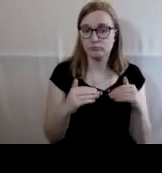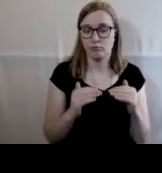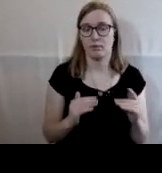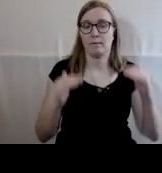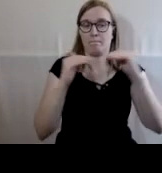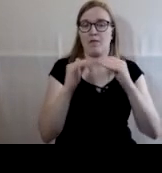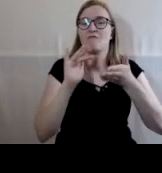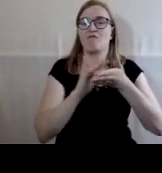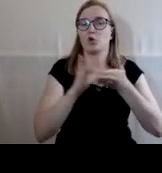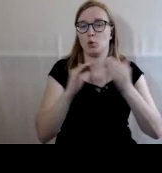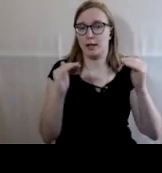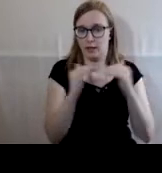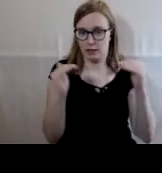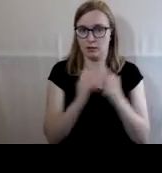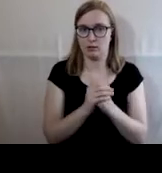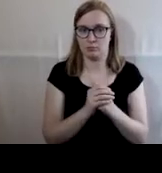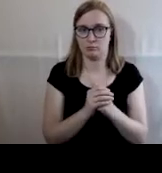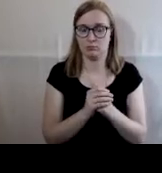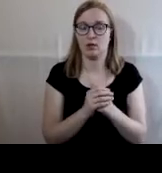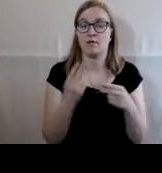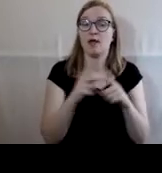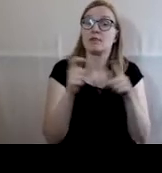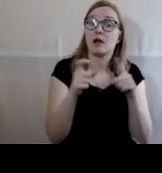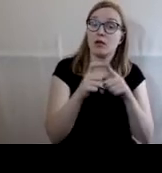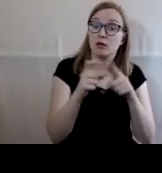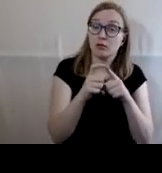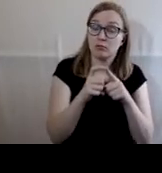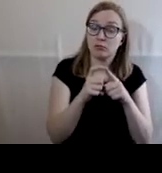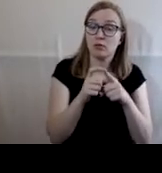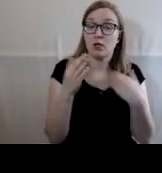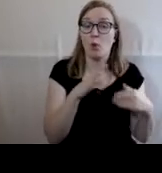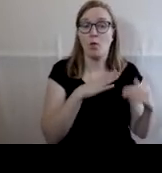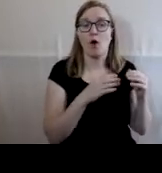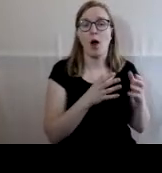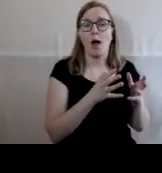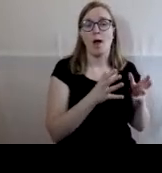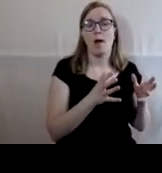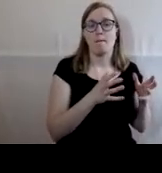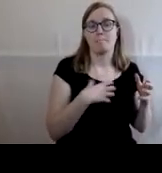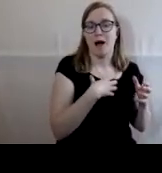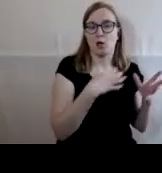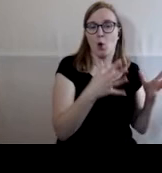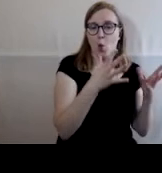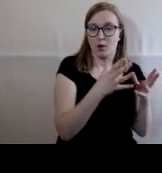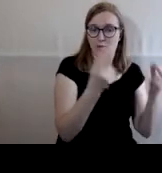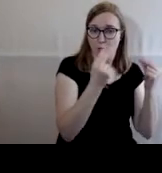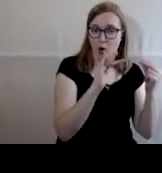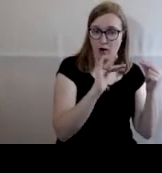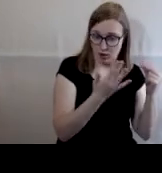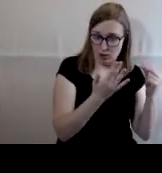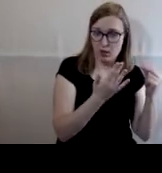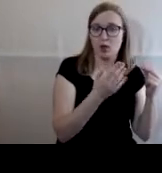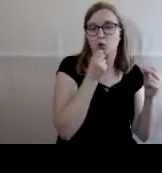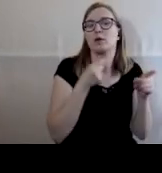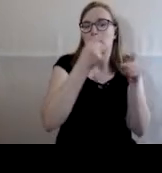The intermediate course, this subject matter enhances knowledge and skills that they've already acquired in basic education, and